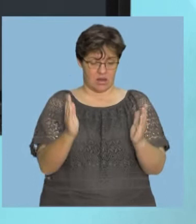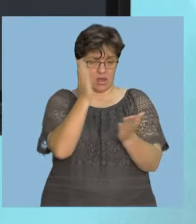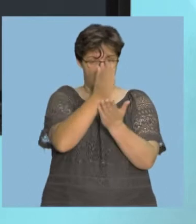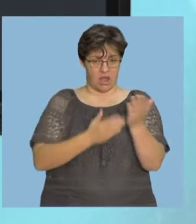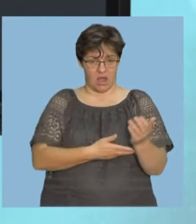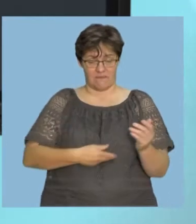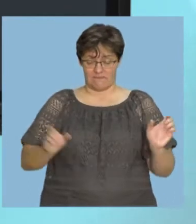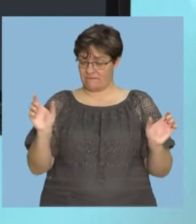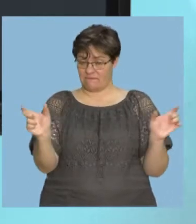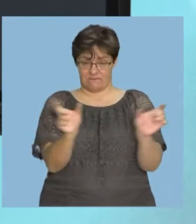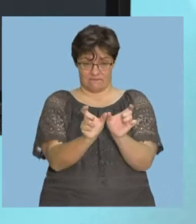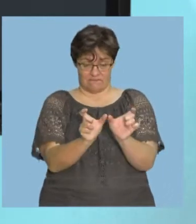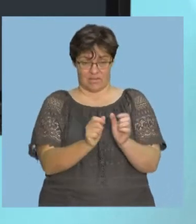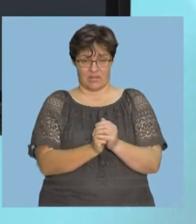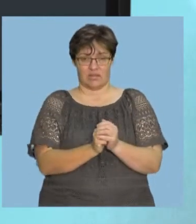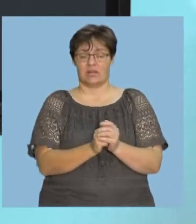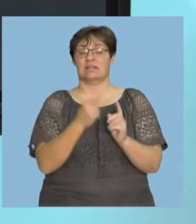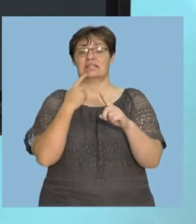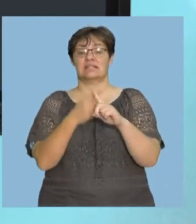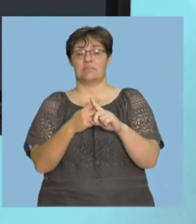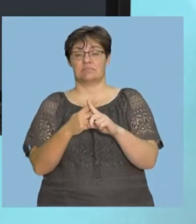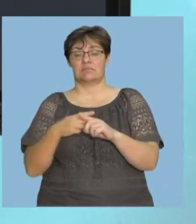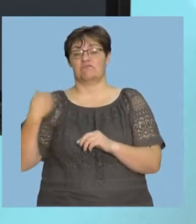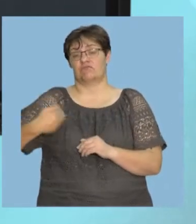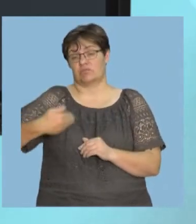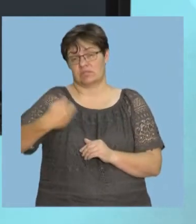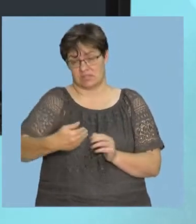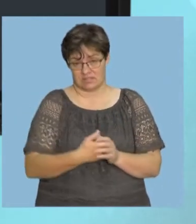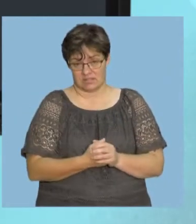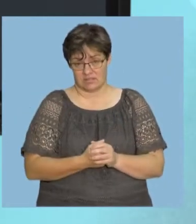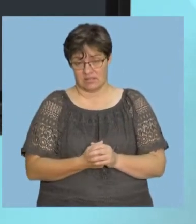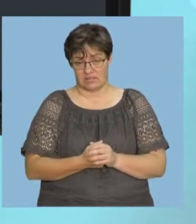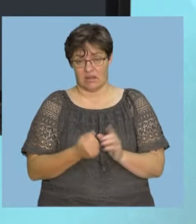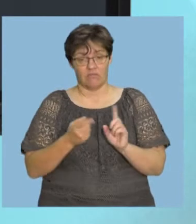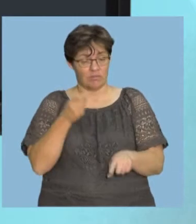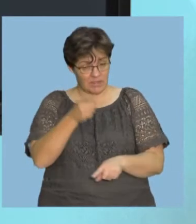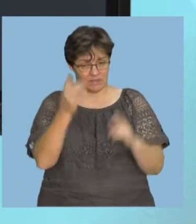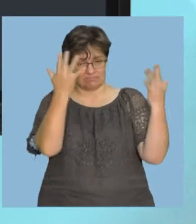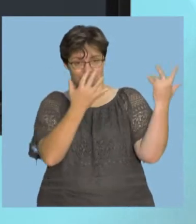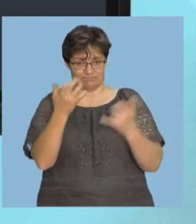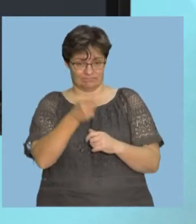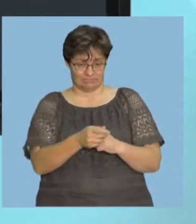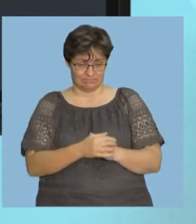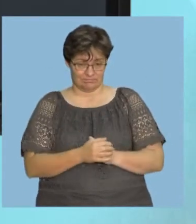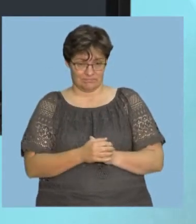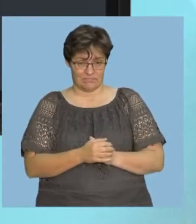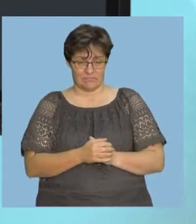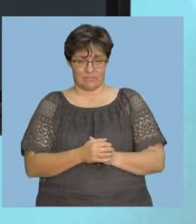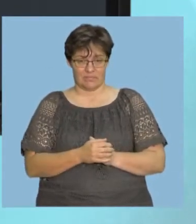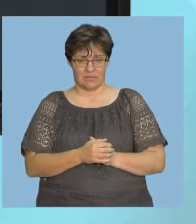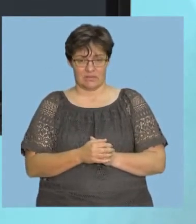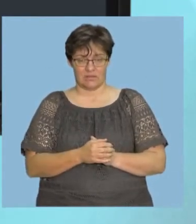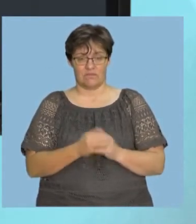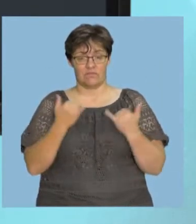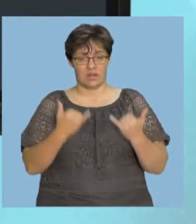of the age interval. Multiply by the frequency. Then from there, we'll calculate the mean. Okay. So for